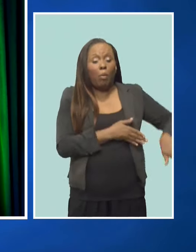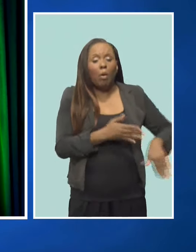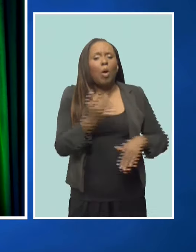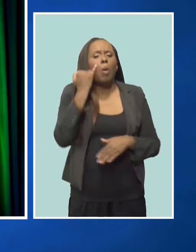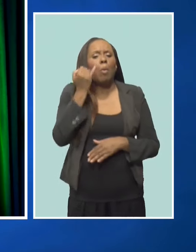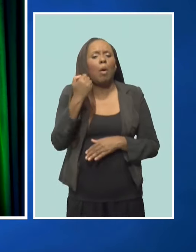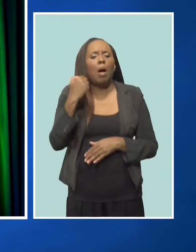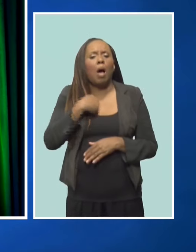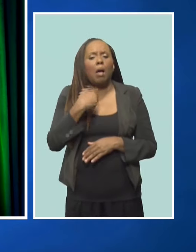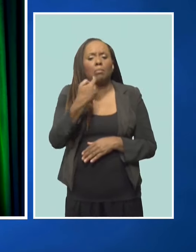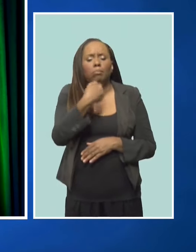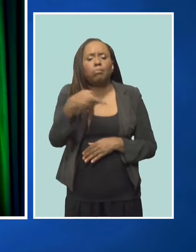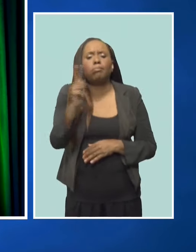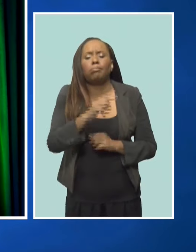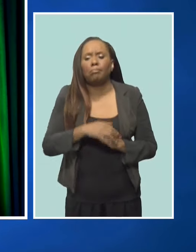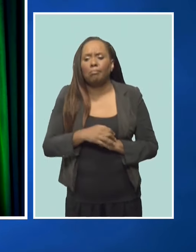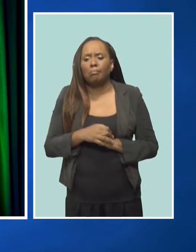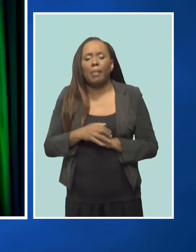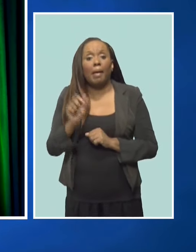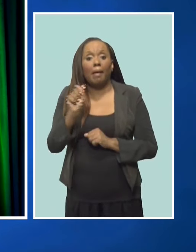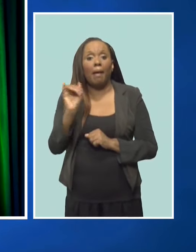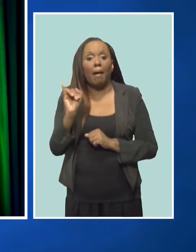AI can be utilized positively